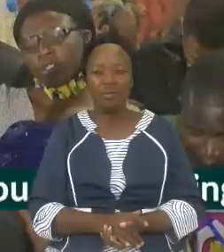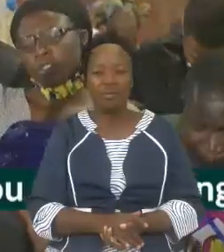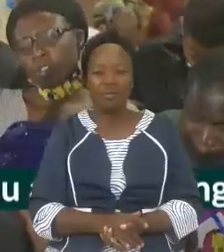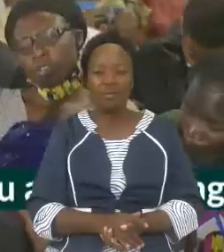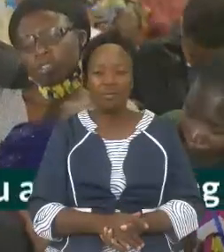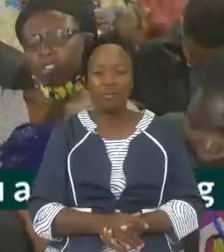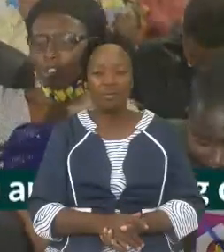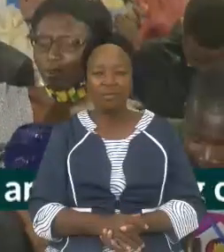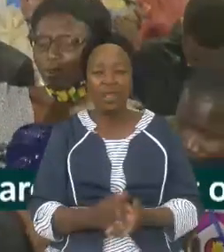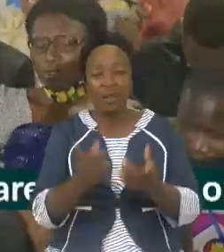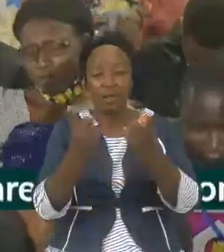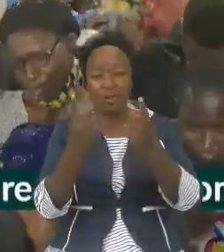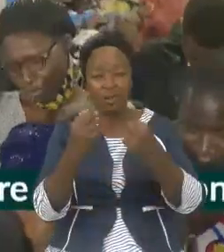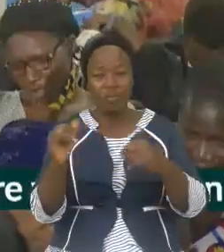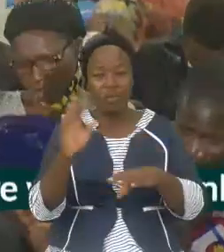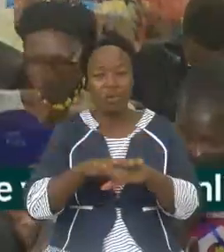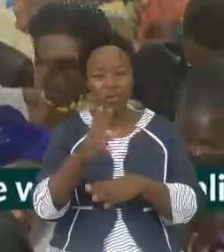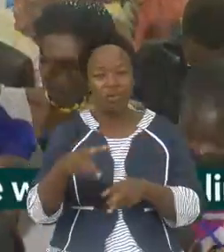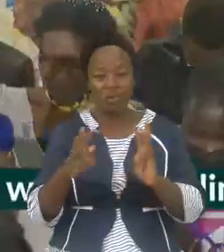Coming on your way now.